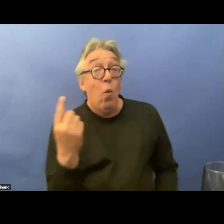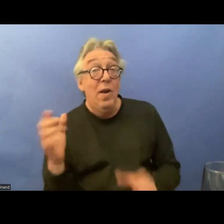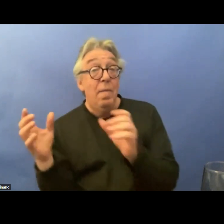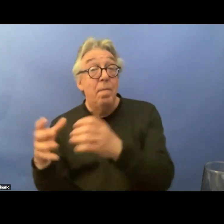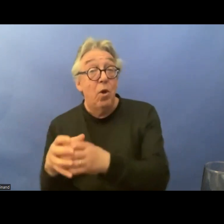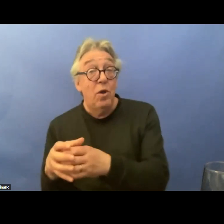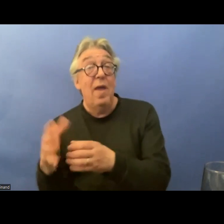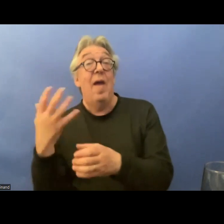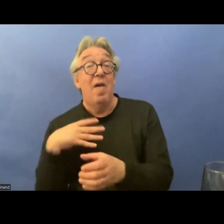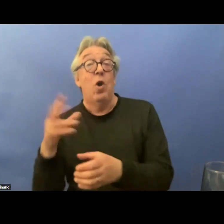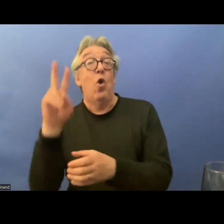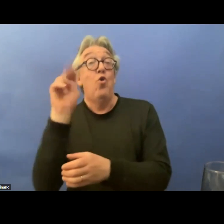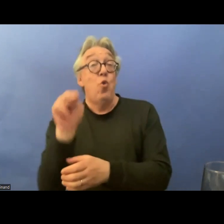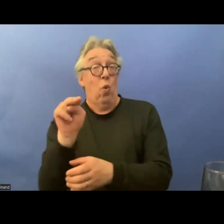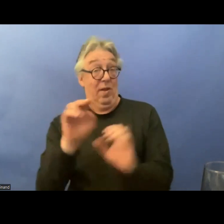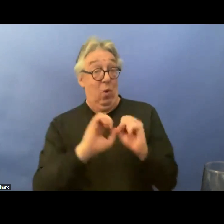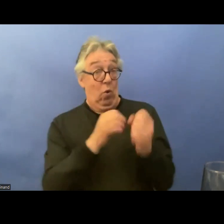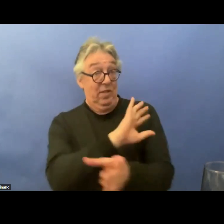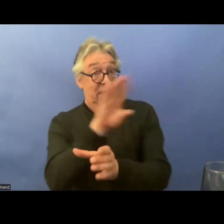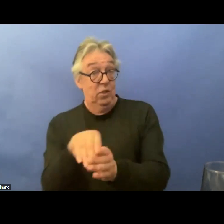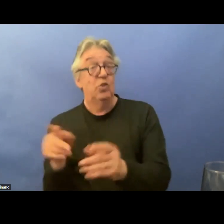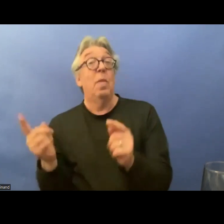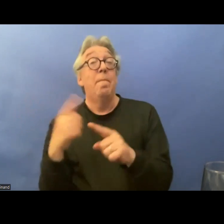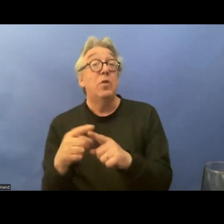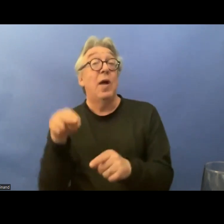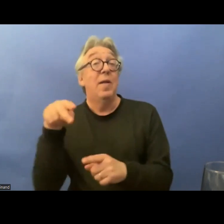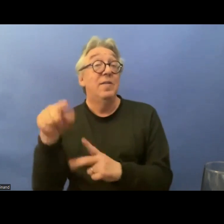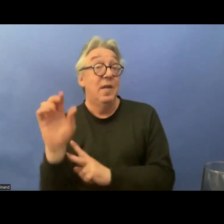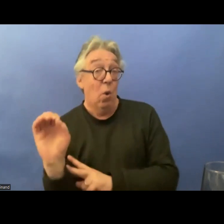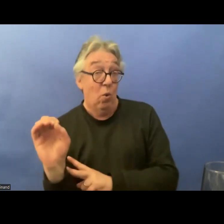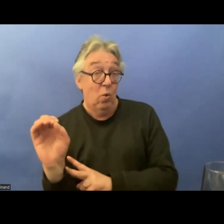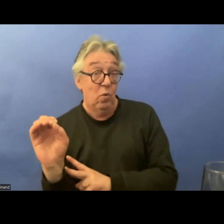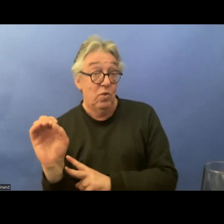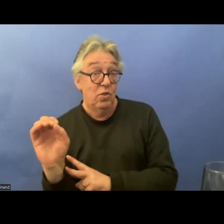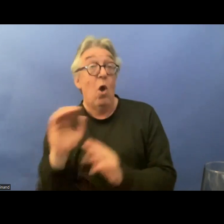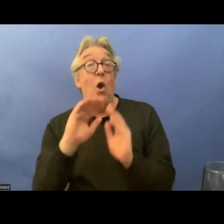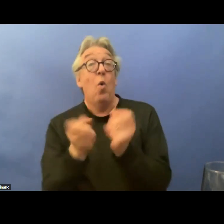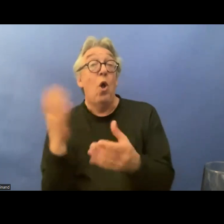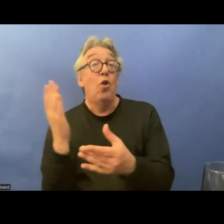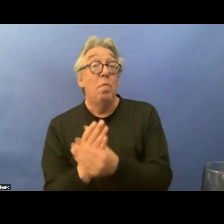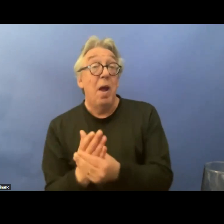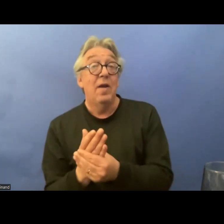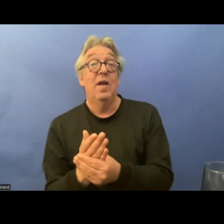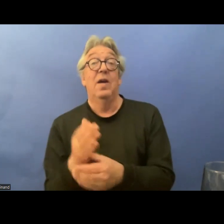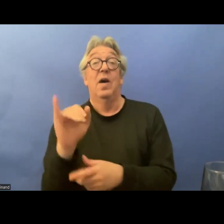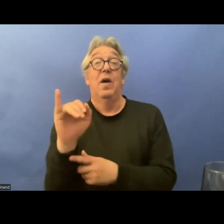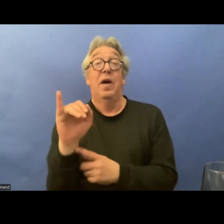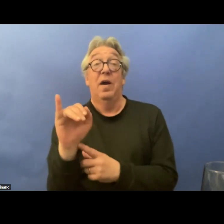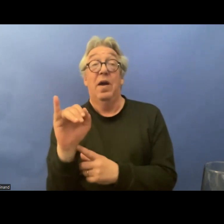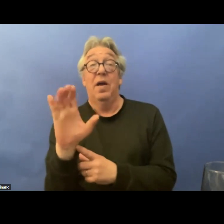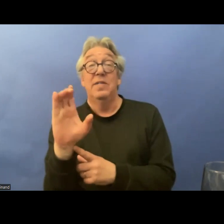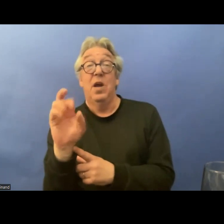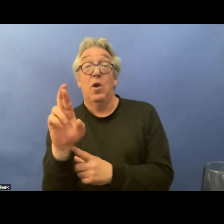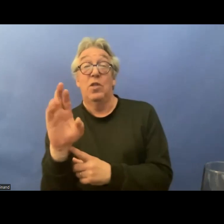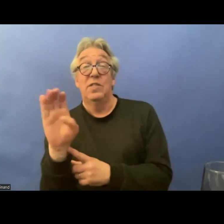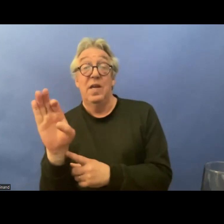includes UN organizations, along with non-governmental organizations, the World Bank, IFRC, ICRC. And it is the